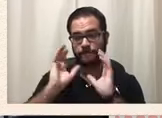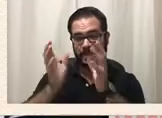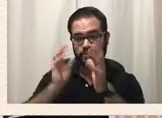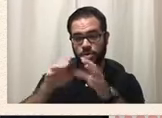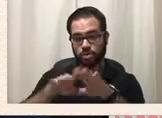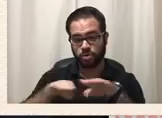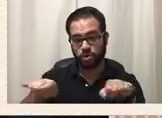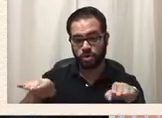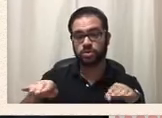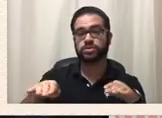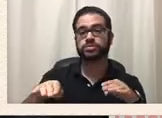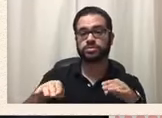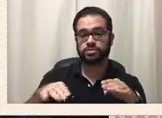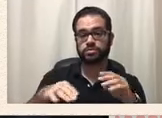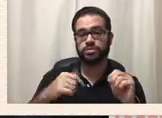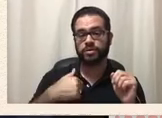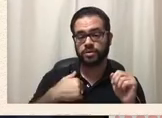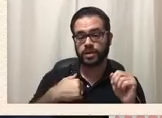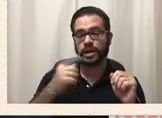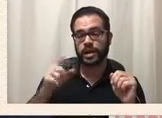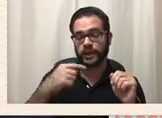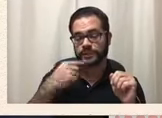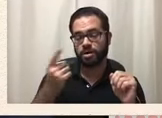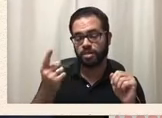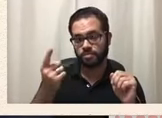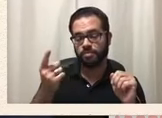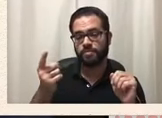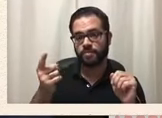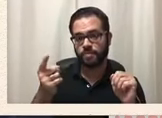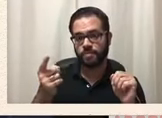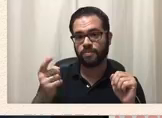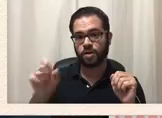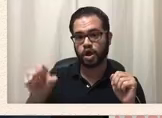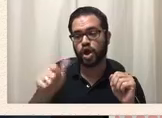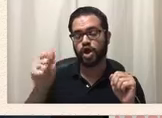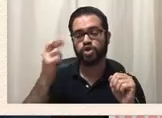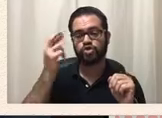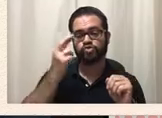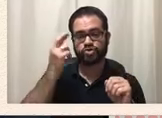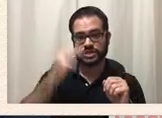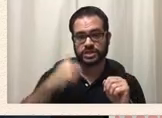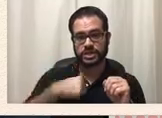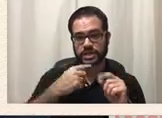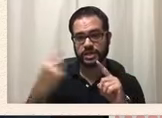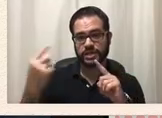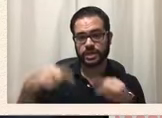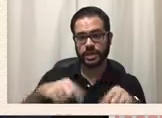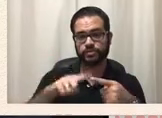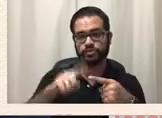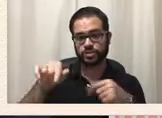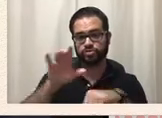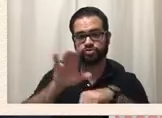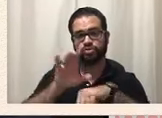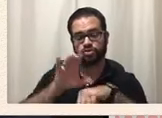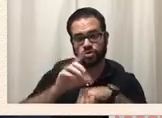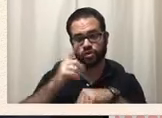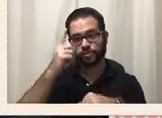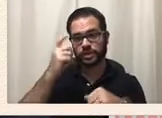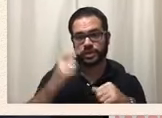So one of the other reasons I came to the church is because my senior